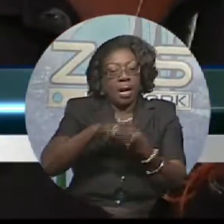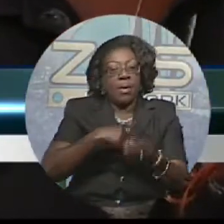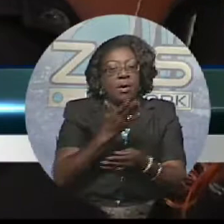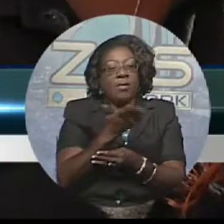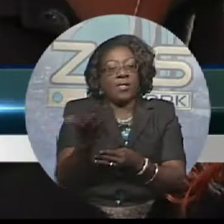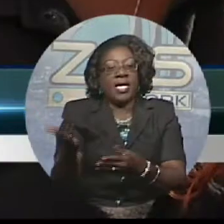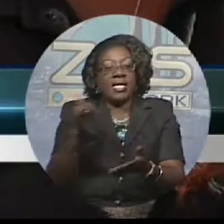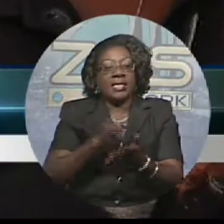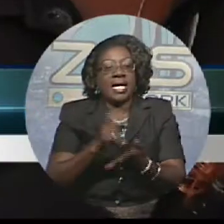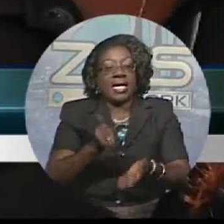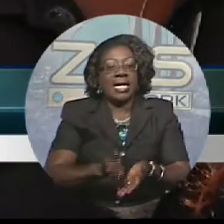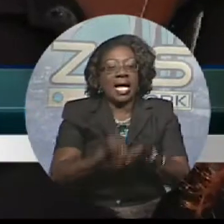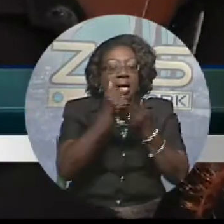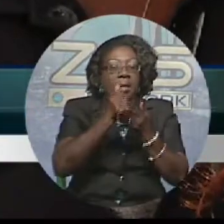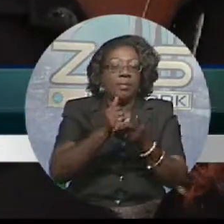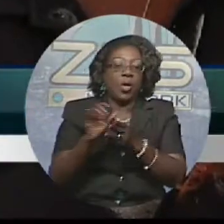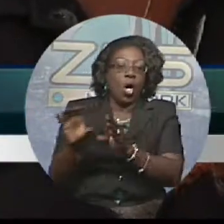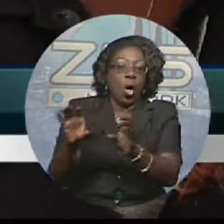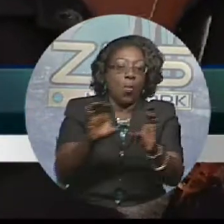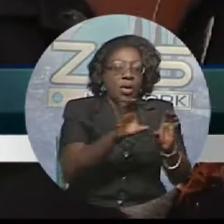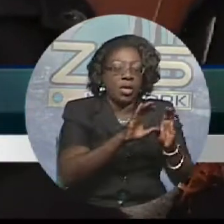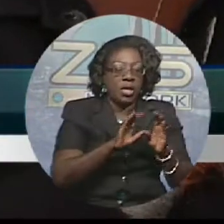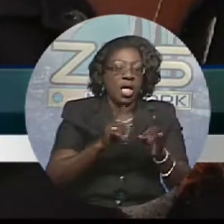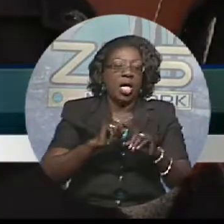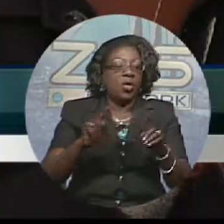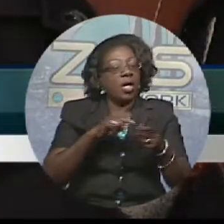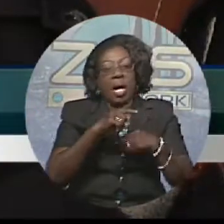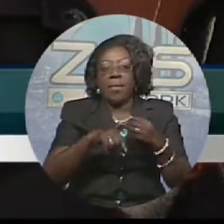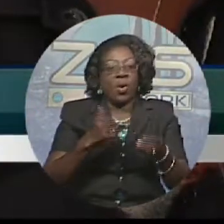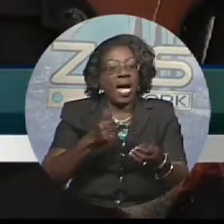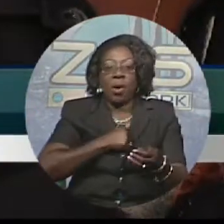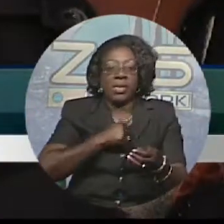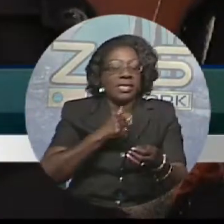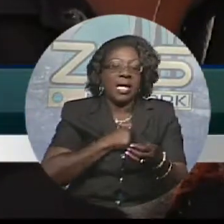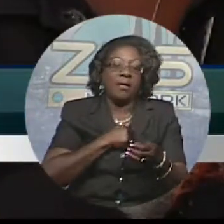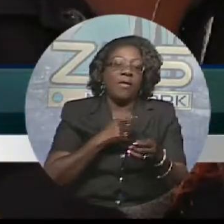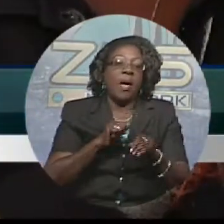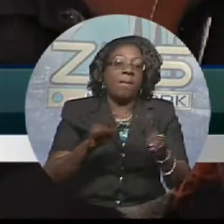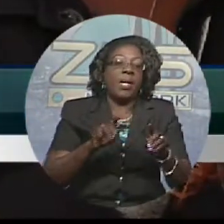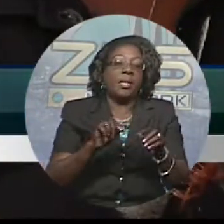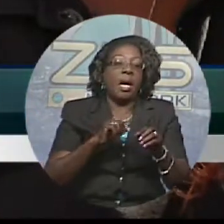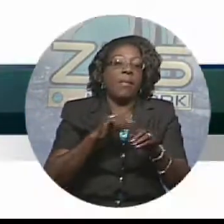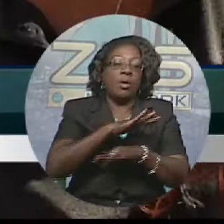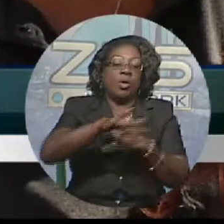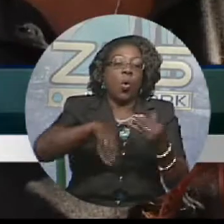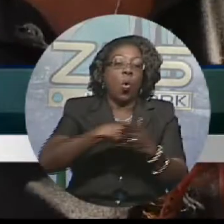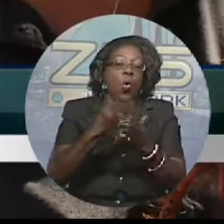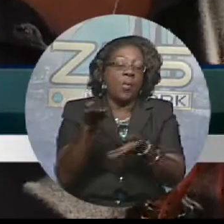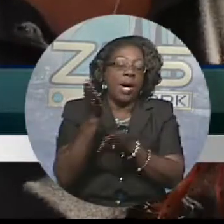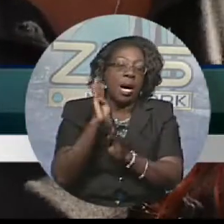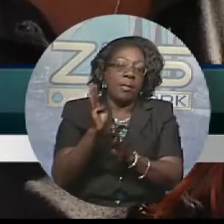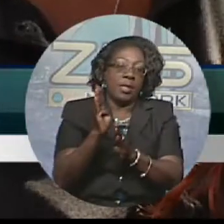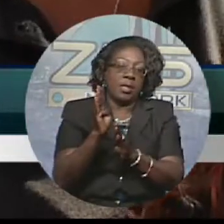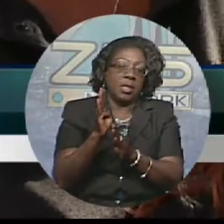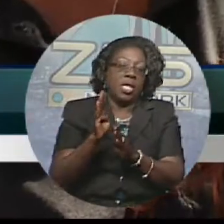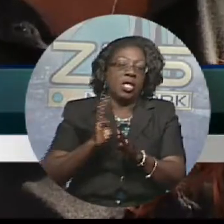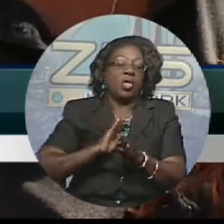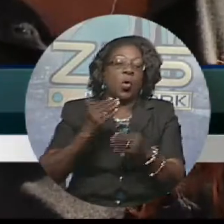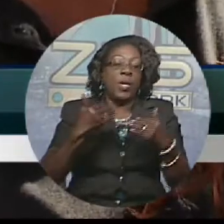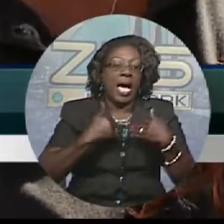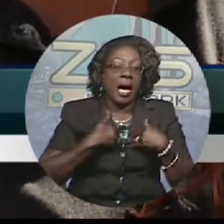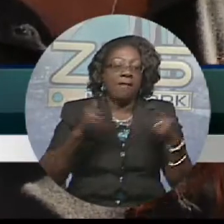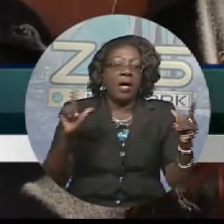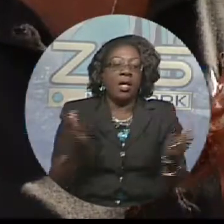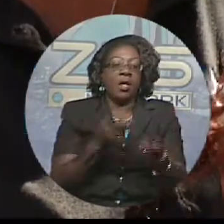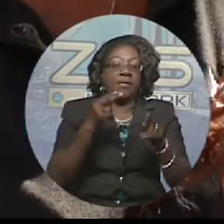and assist in the community, not just being about self, but being about a bigger picture within the Bahamas. We have a lot of time